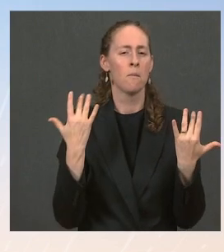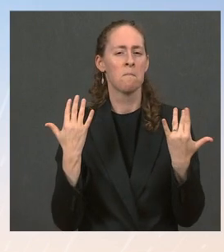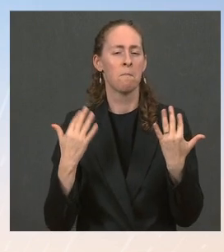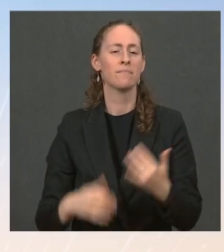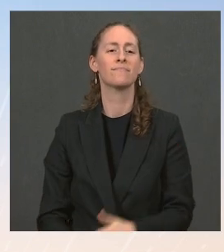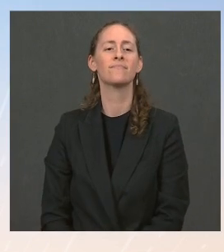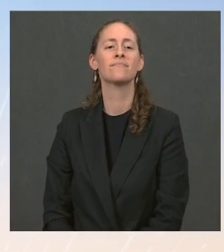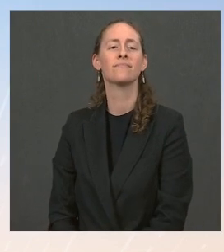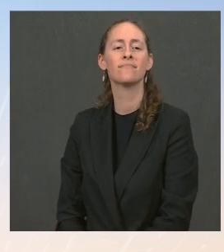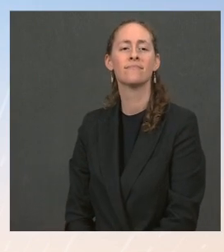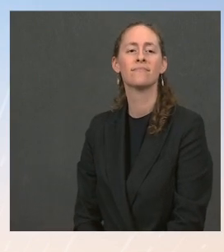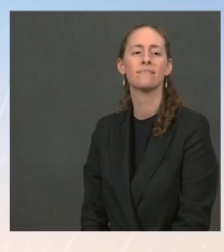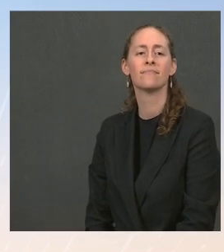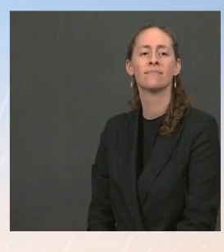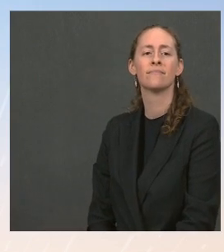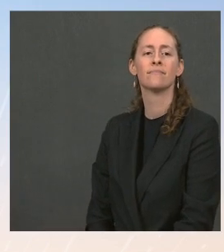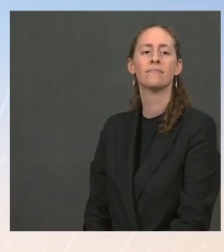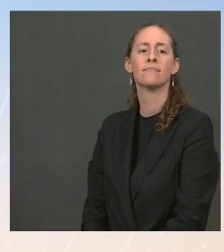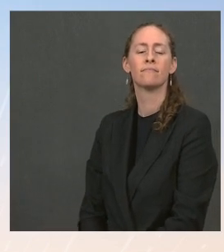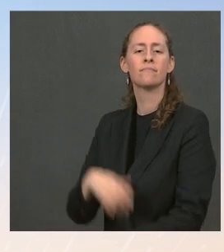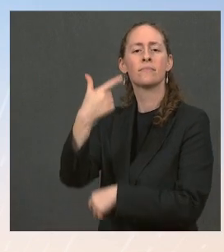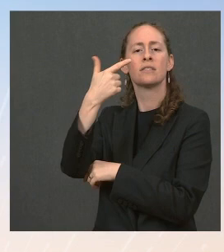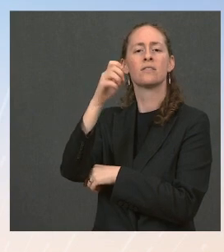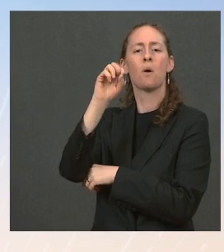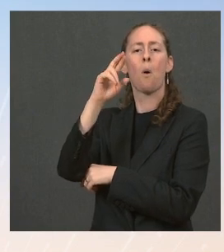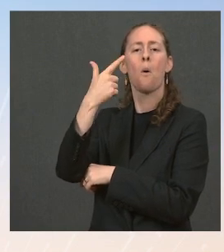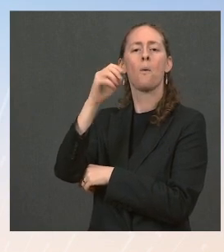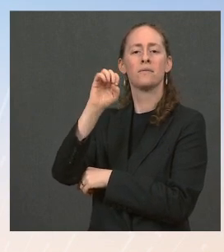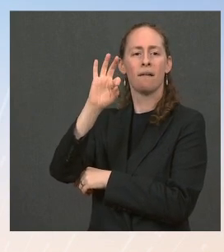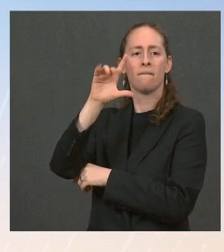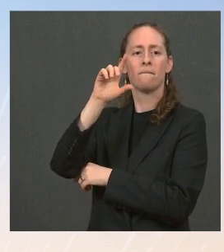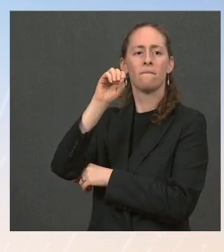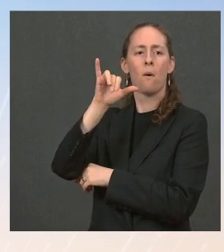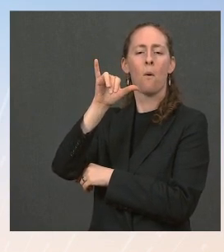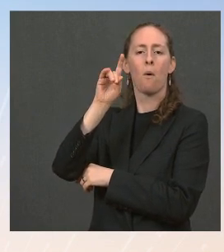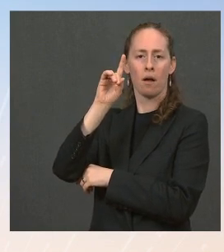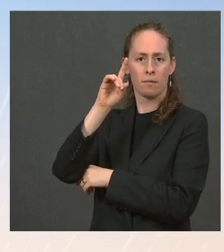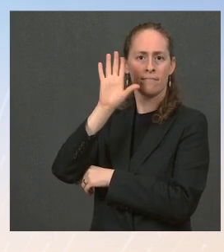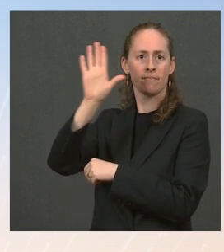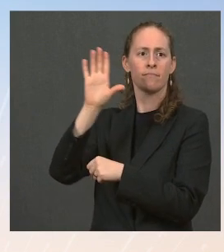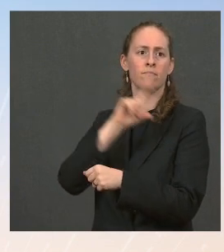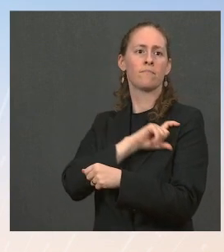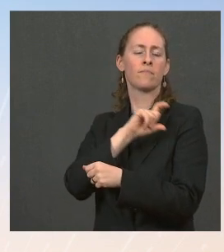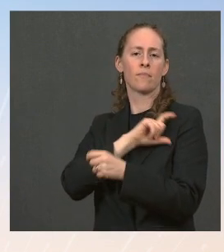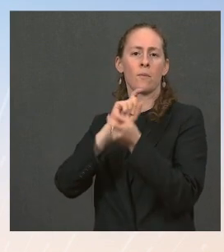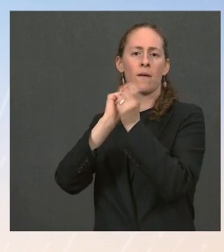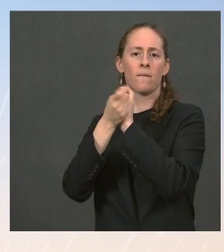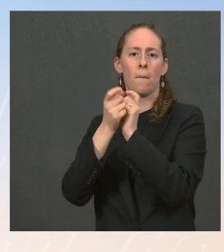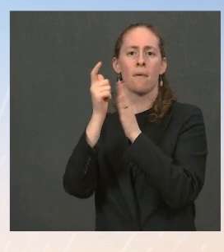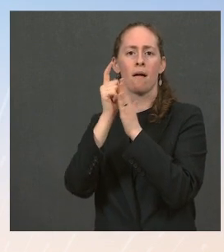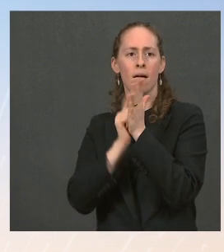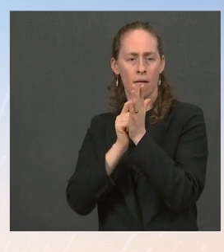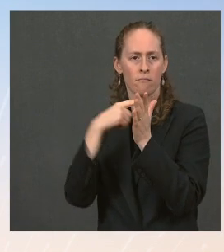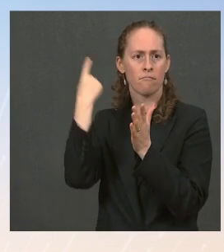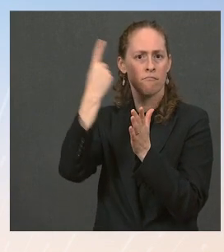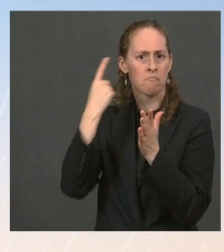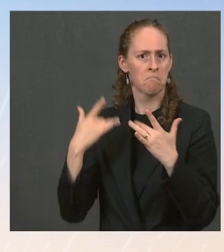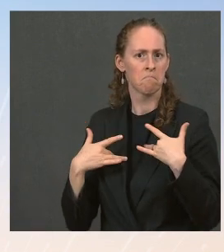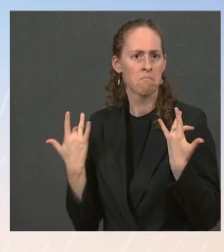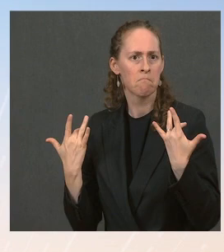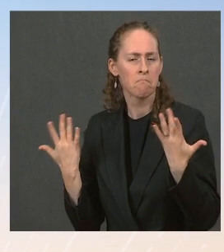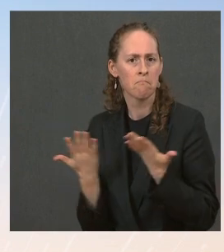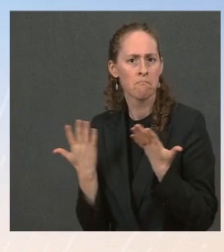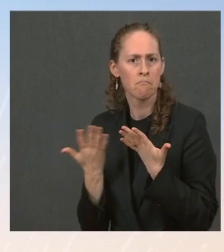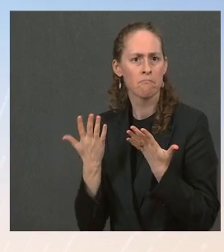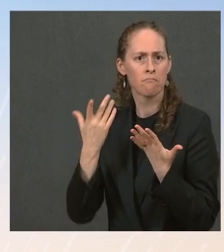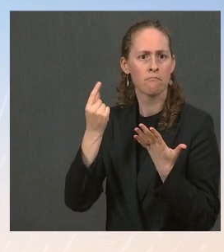negotiators on the George Floyd Justice and Policing Act said the bipartisan talks are dead. Is that the view of the White House? Is there any response